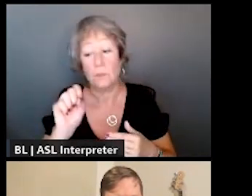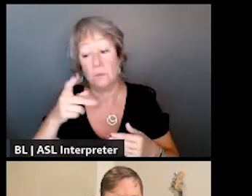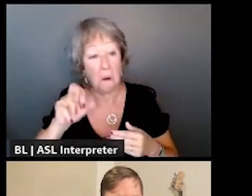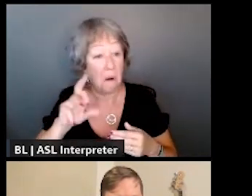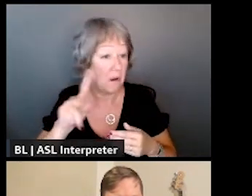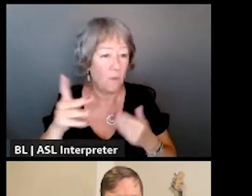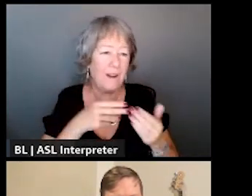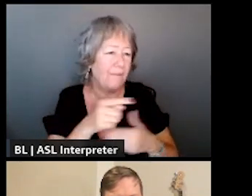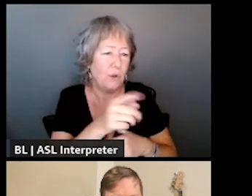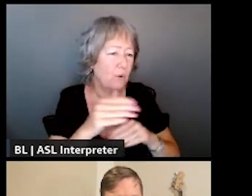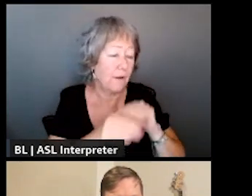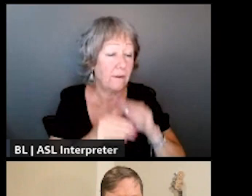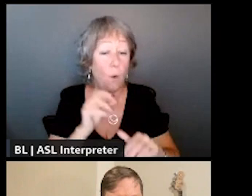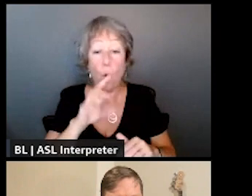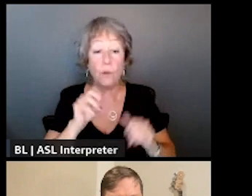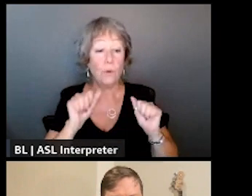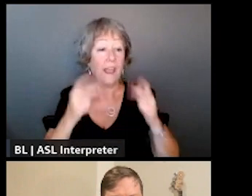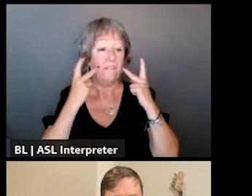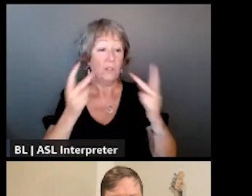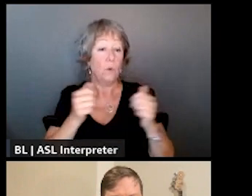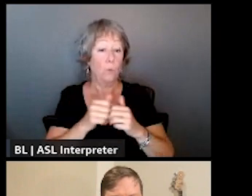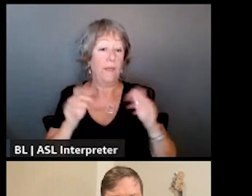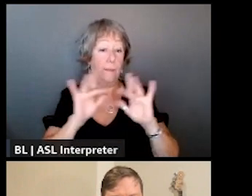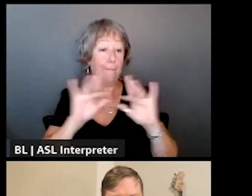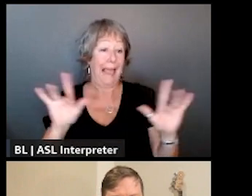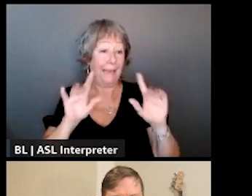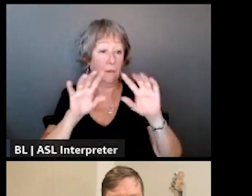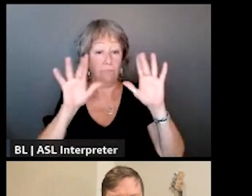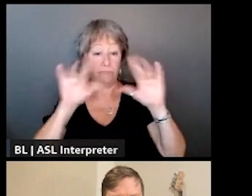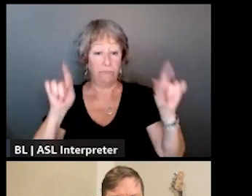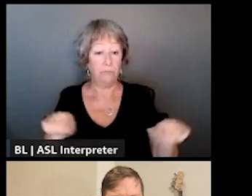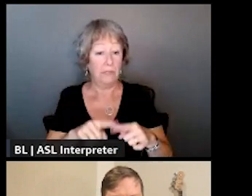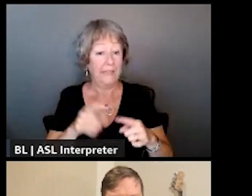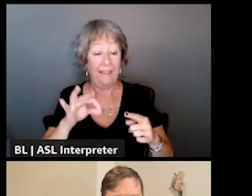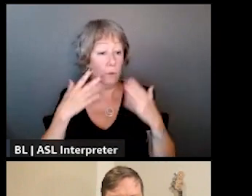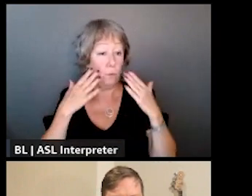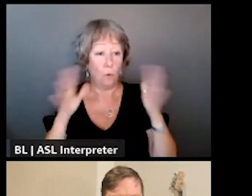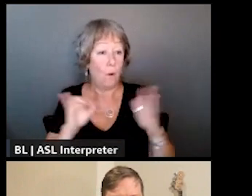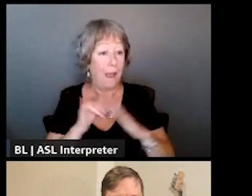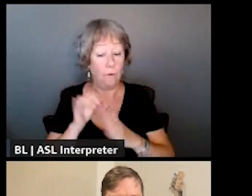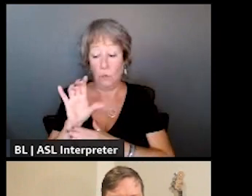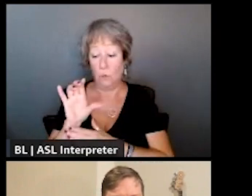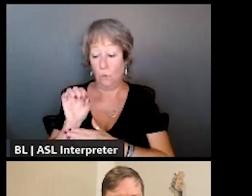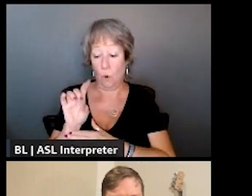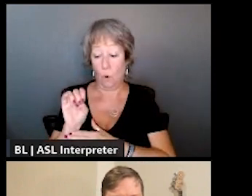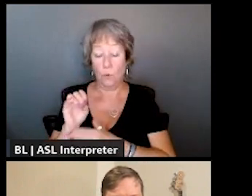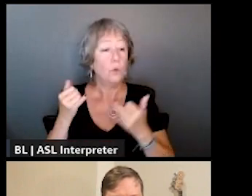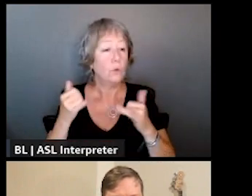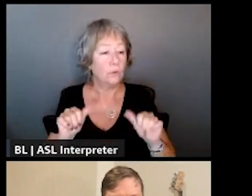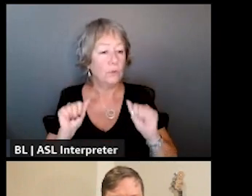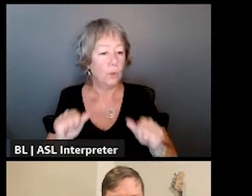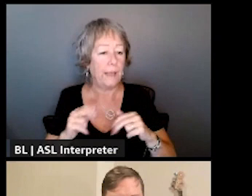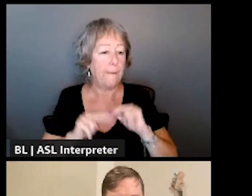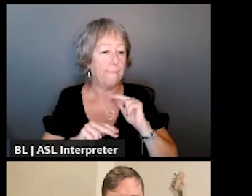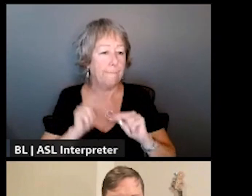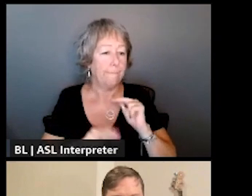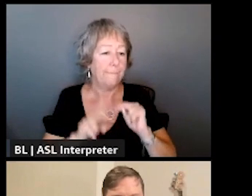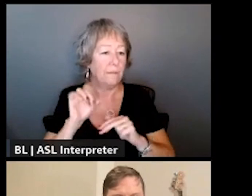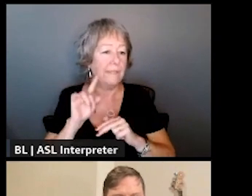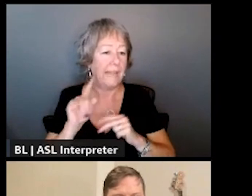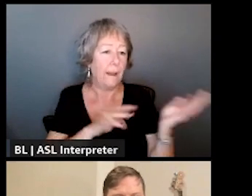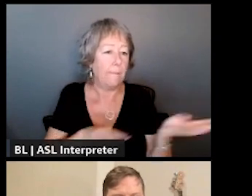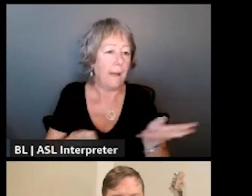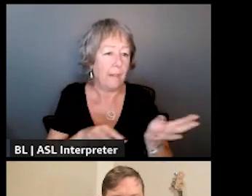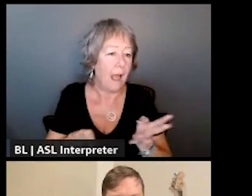visual with a blank canvas that looks like this. So if you don't even know how to code at all, you can build data pipelines, which is a really, really